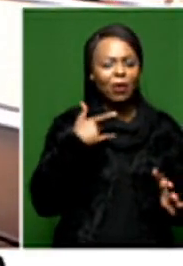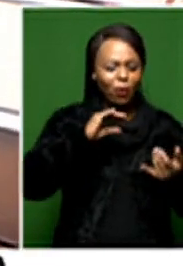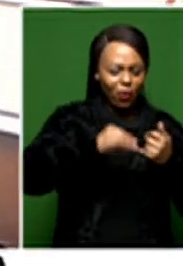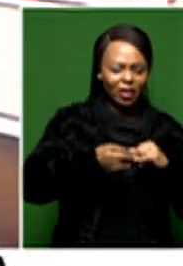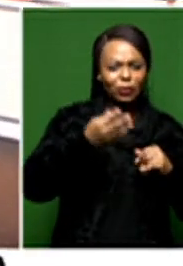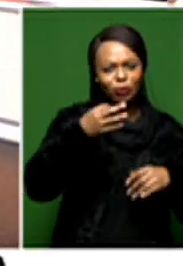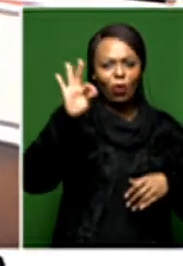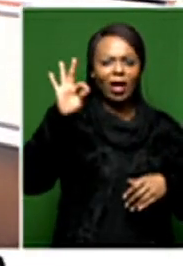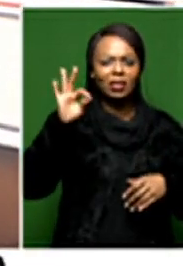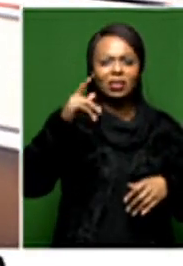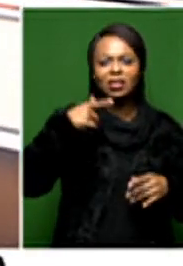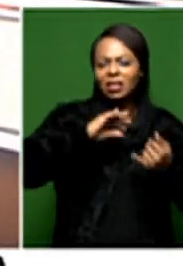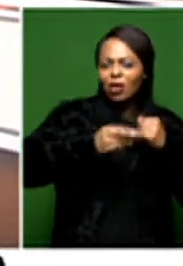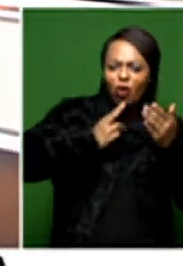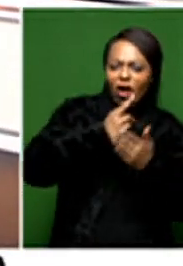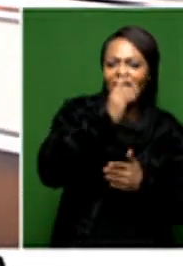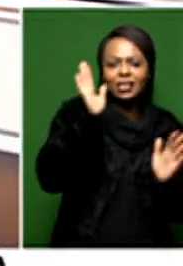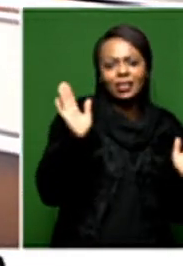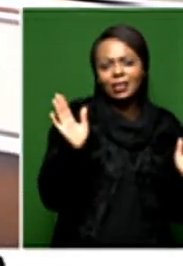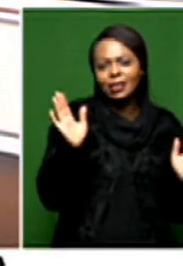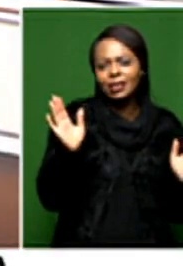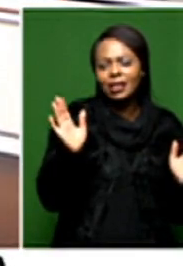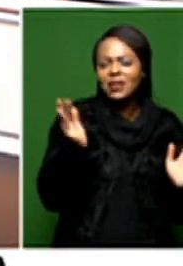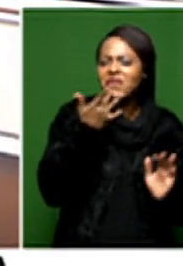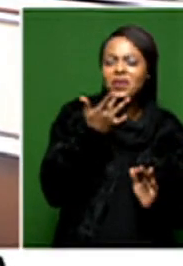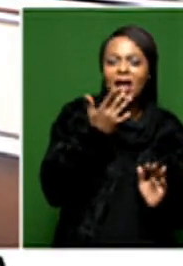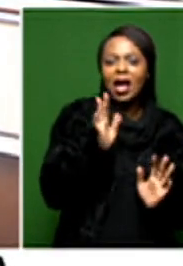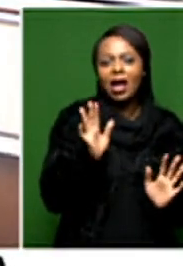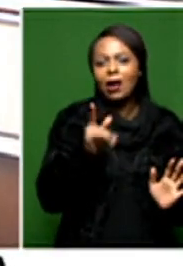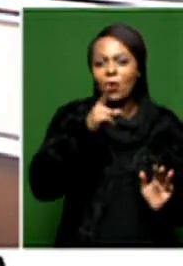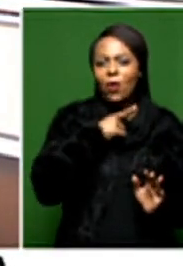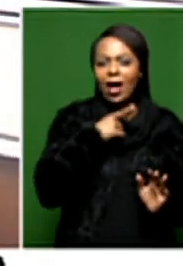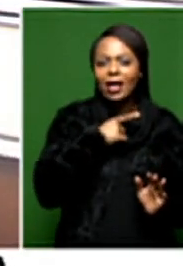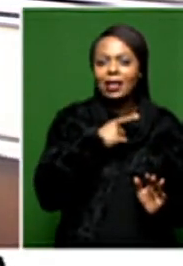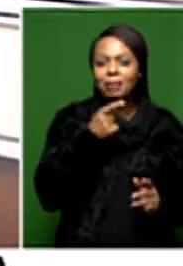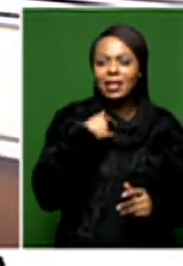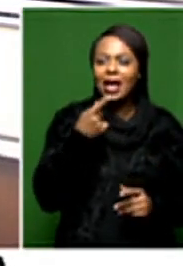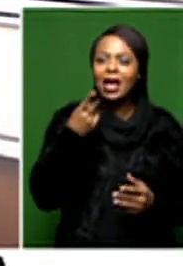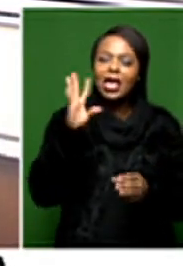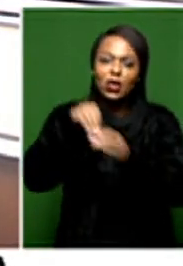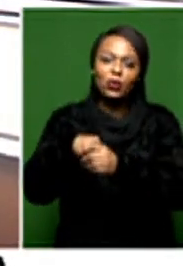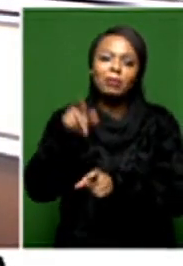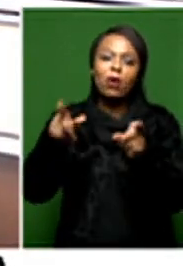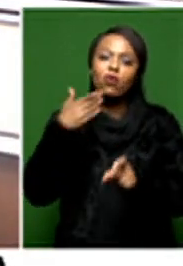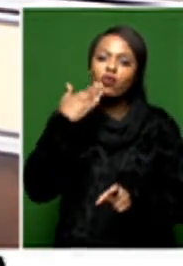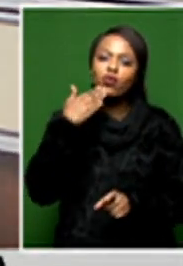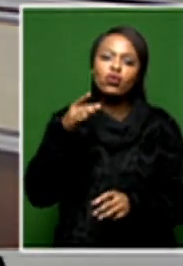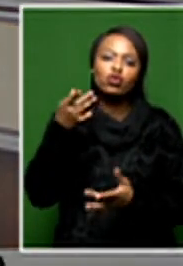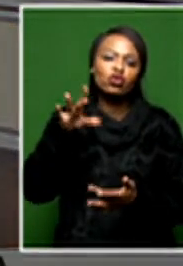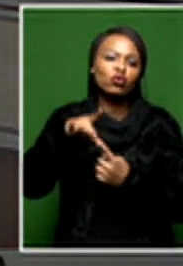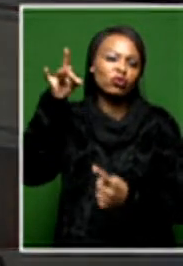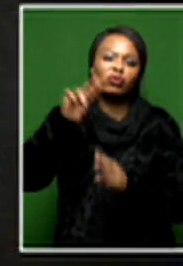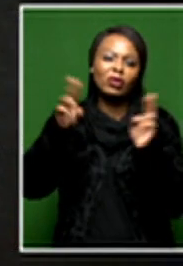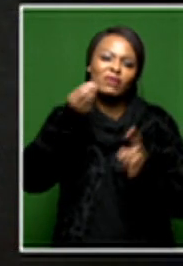be honest. Why I call it a book for people who choose not to eat meat, because I think there's a difference between that